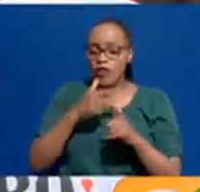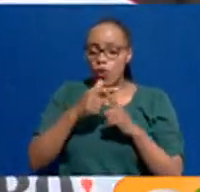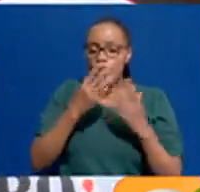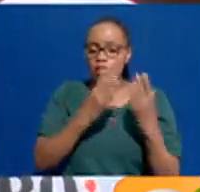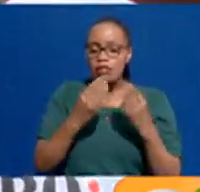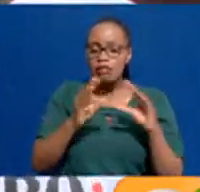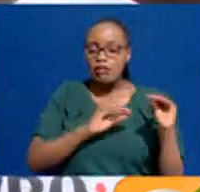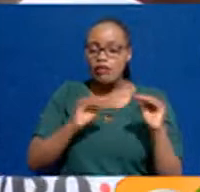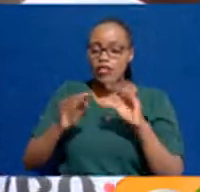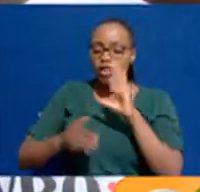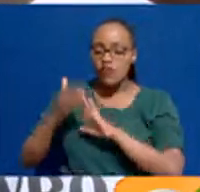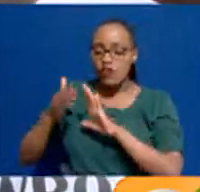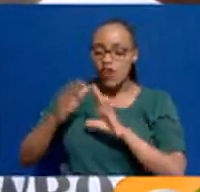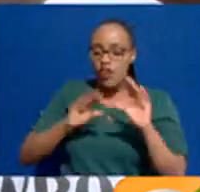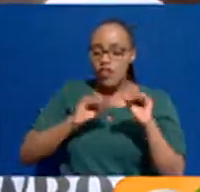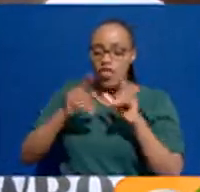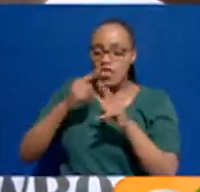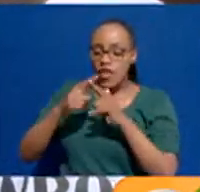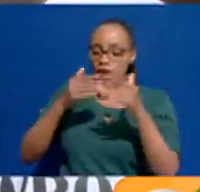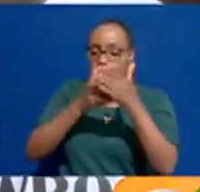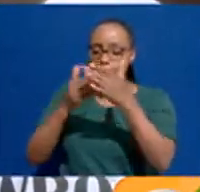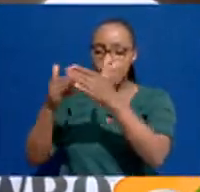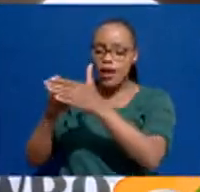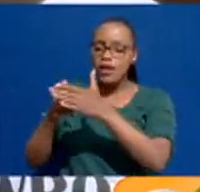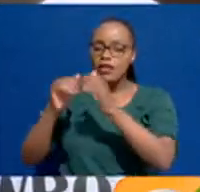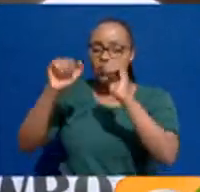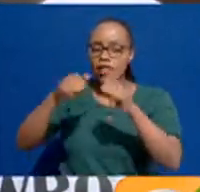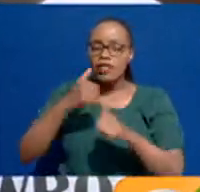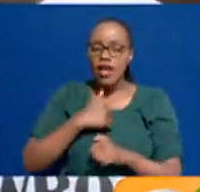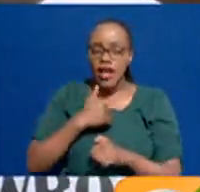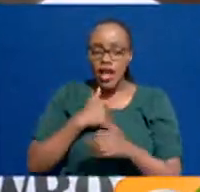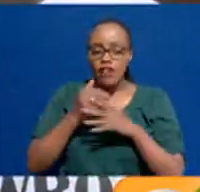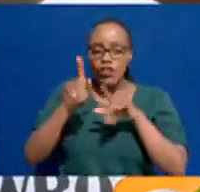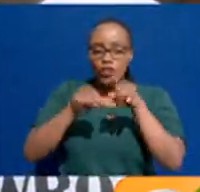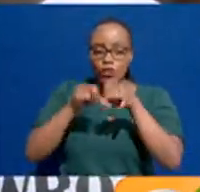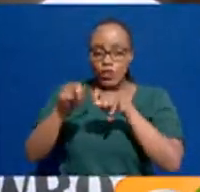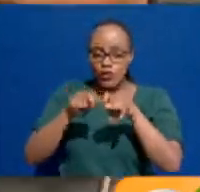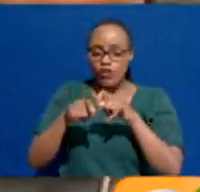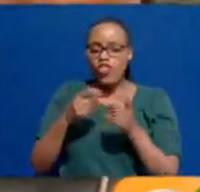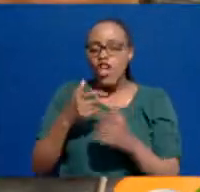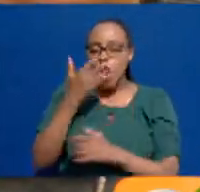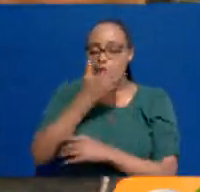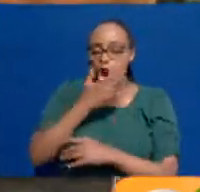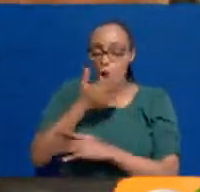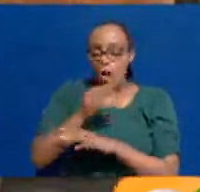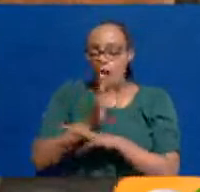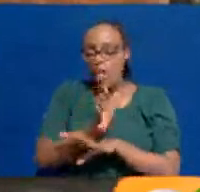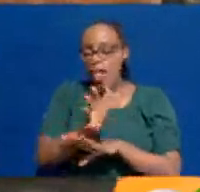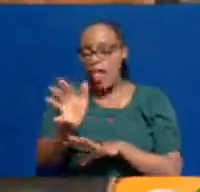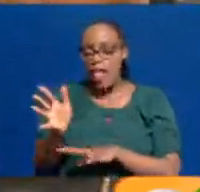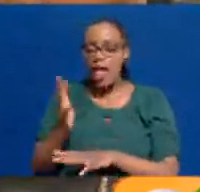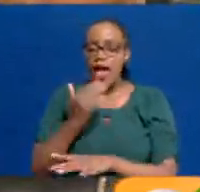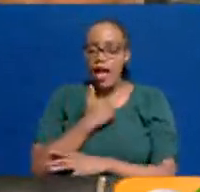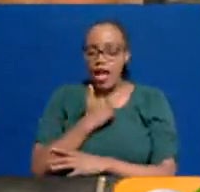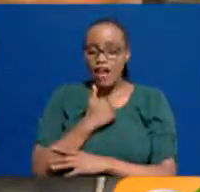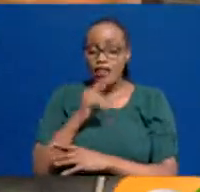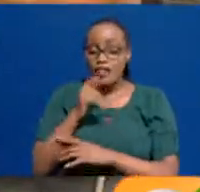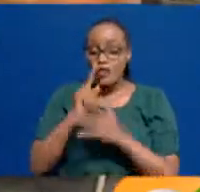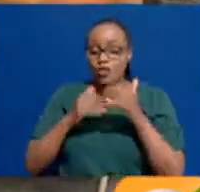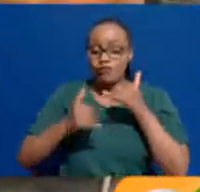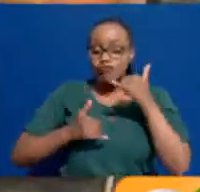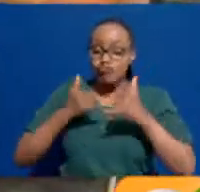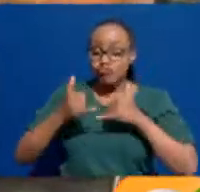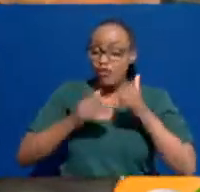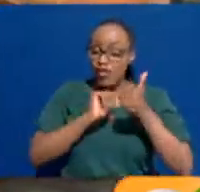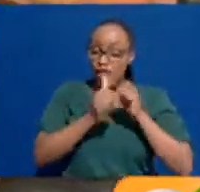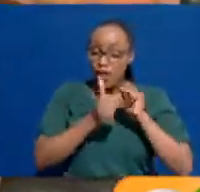navigate towards the point and place barriers for containment of the oil spill. What excites me is how the